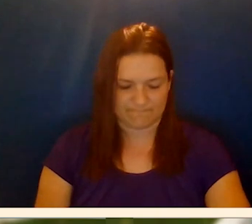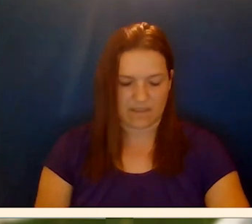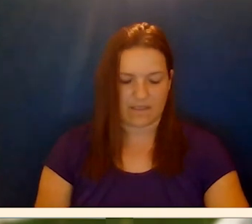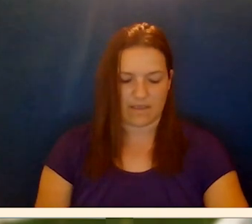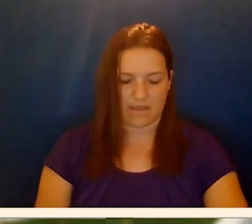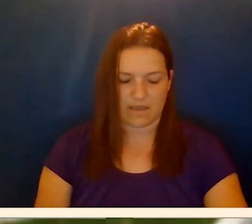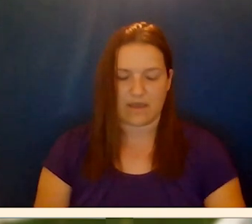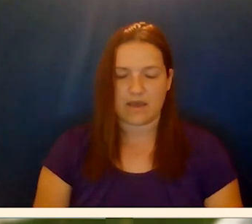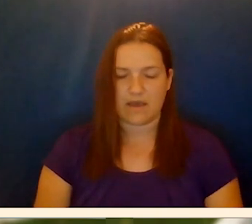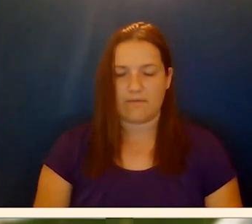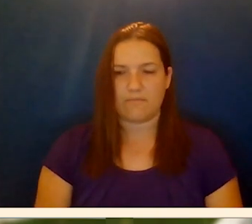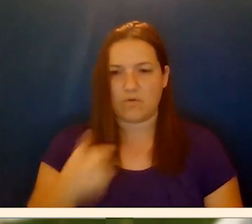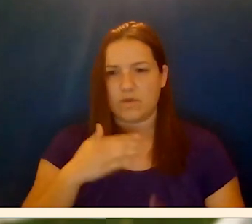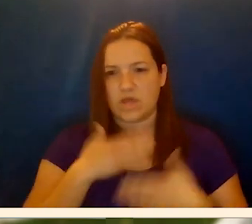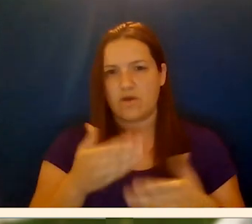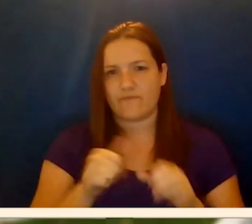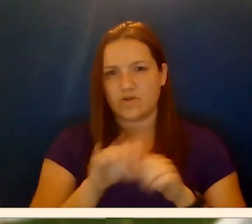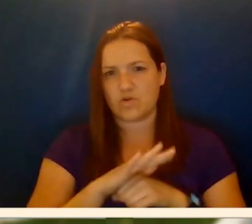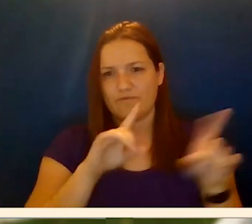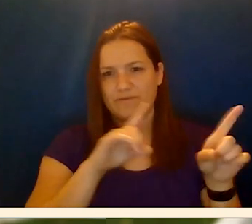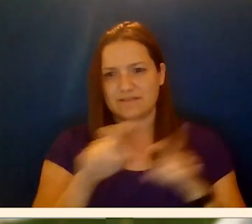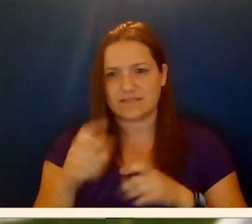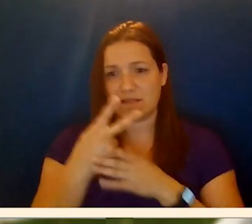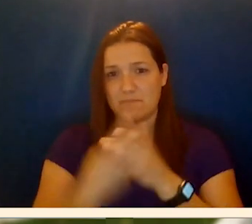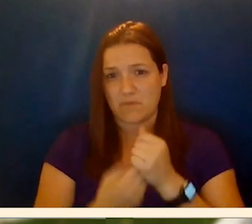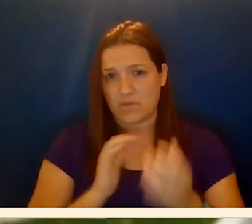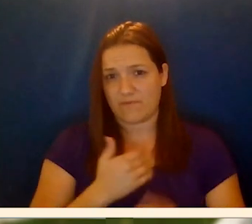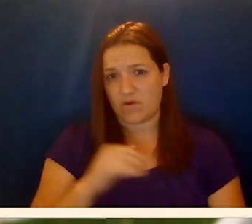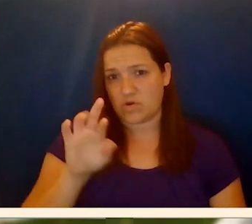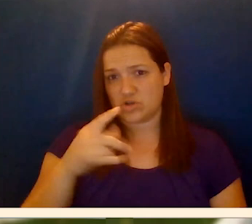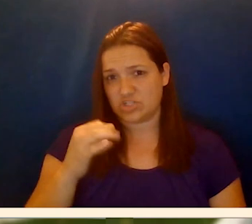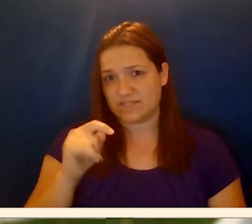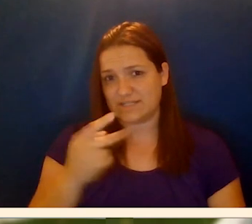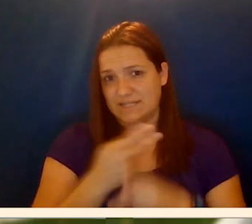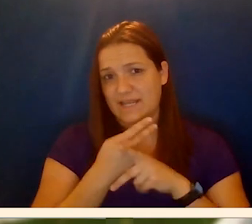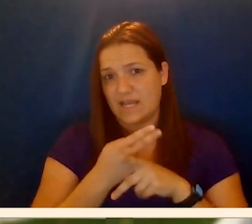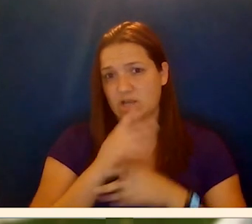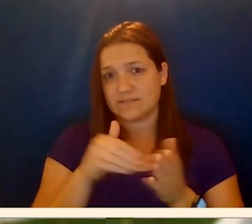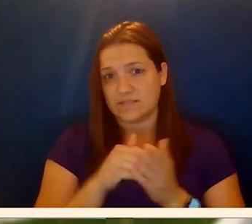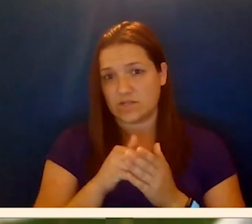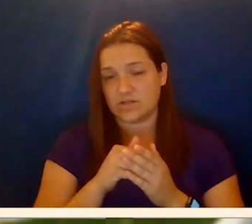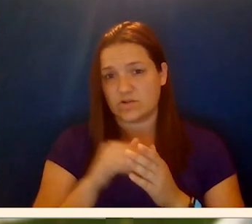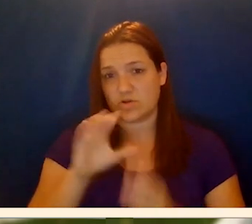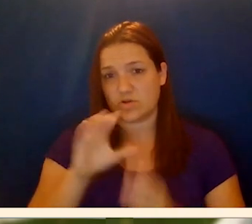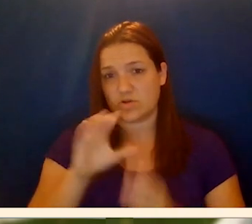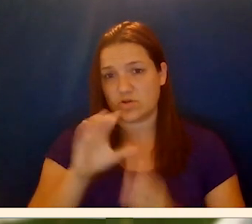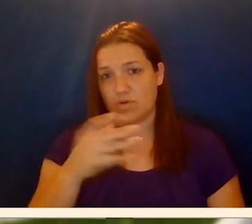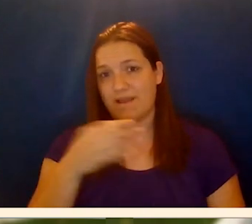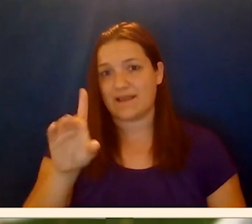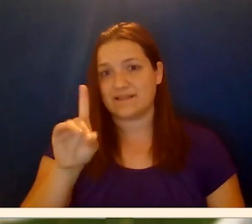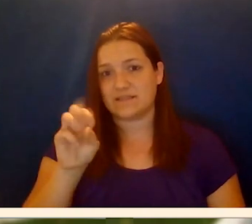at both of our urgent care centers on Court Street and Demery. Visalia Medical Clinic, I think, does about 50